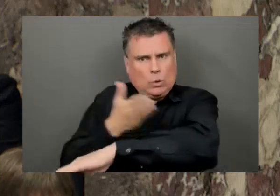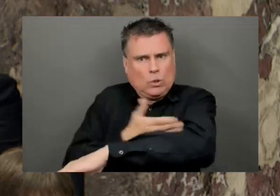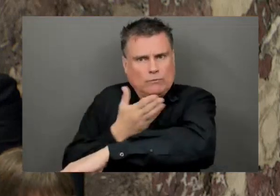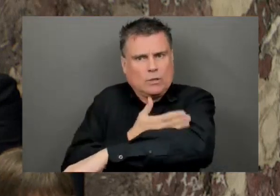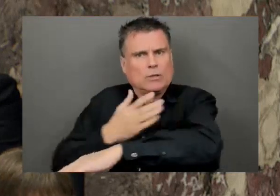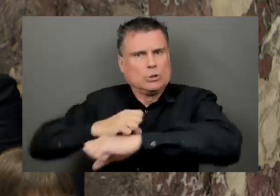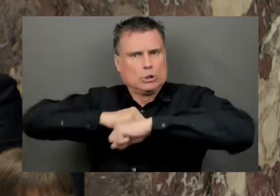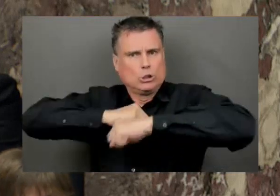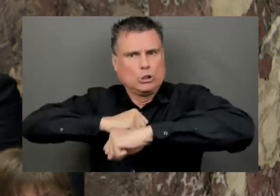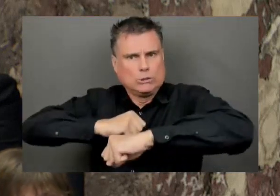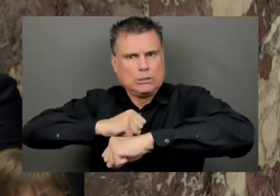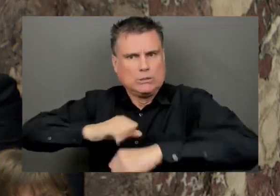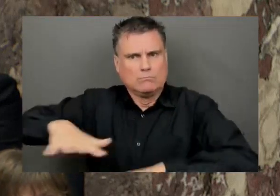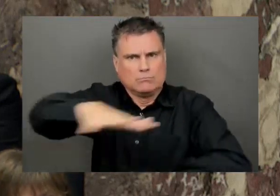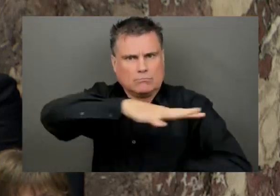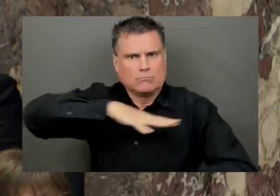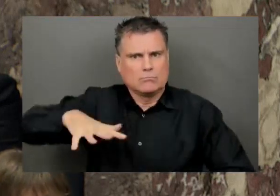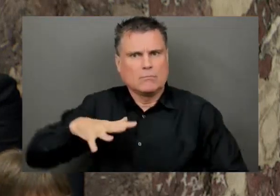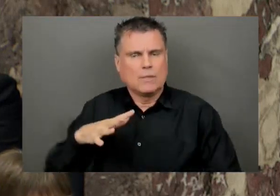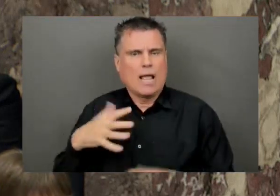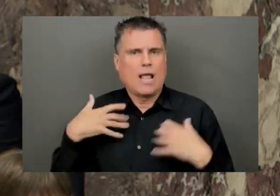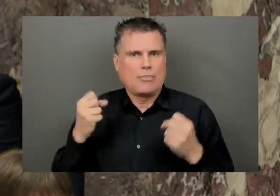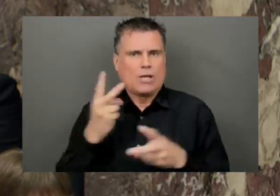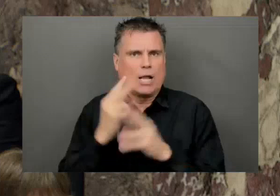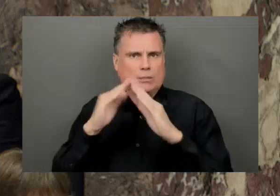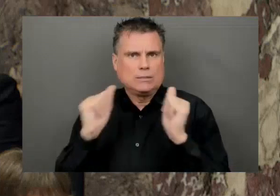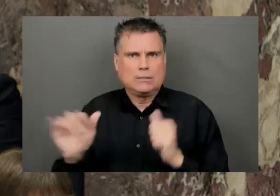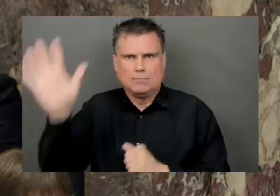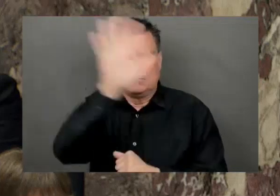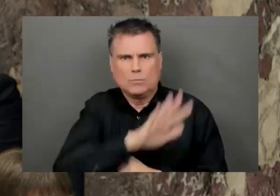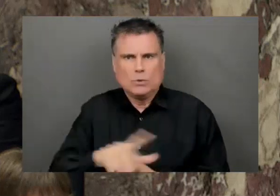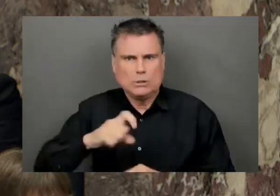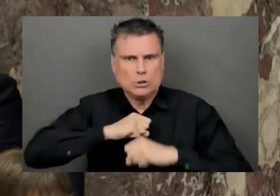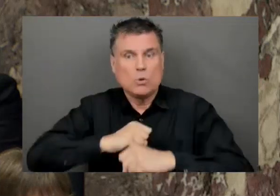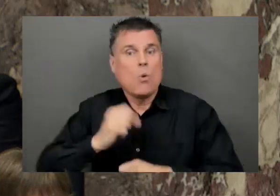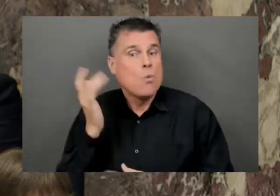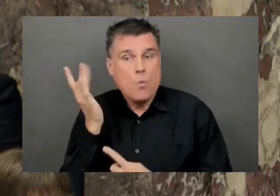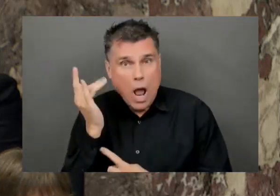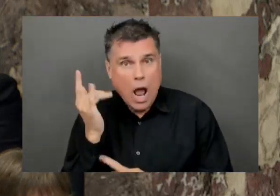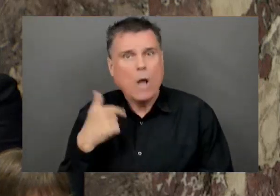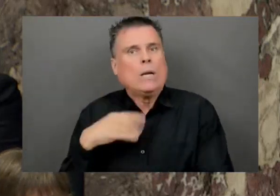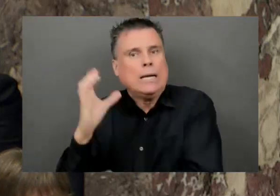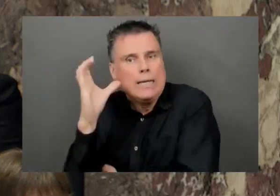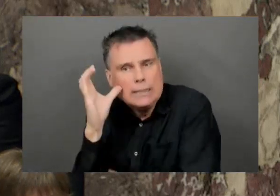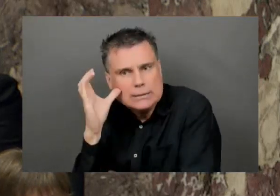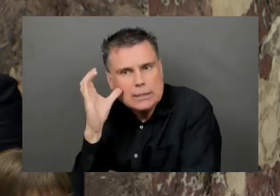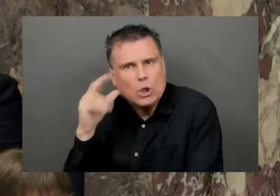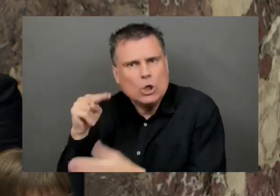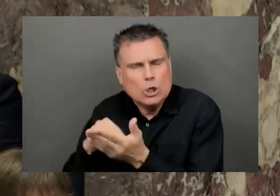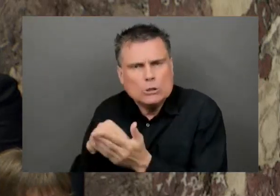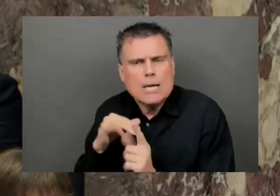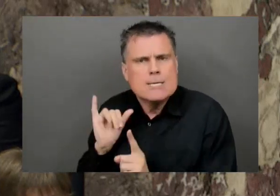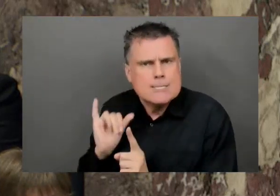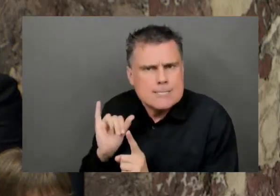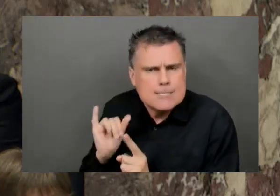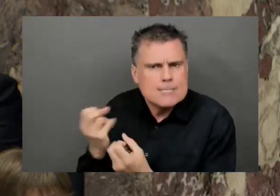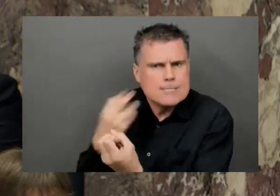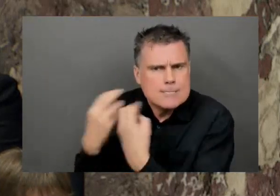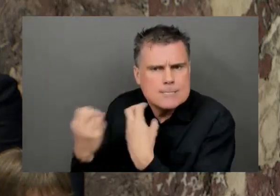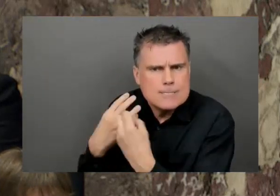and listening to the HEU and listening to health sciences professionals, we added 320 relational security